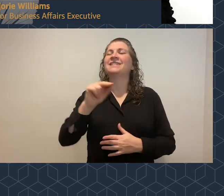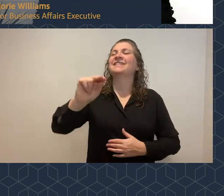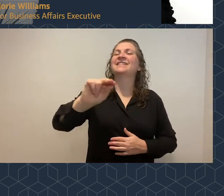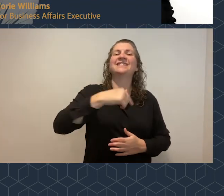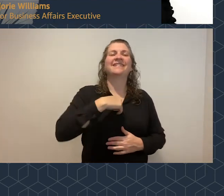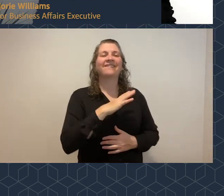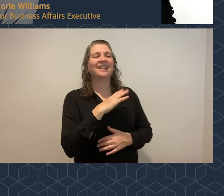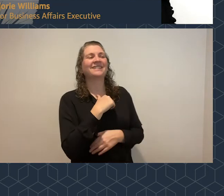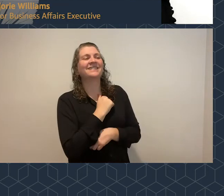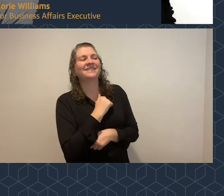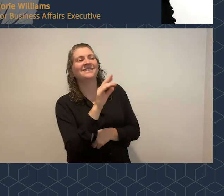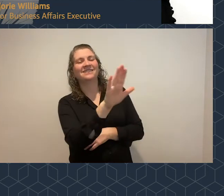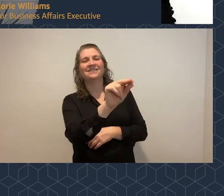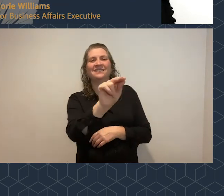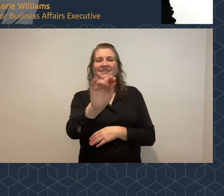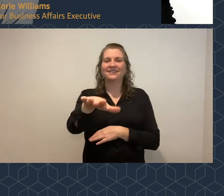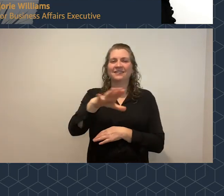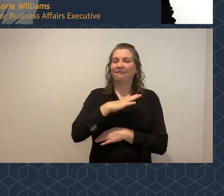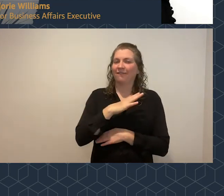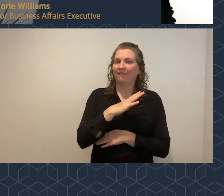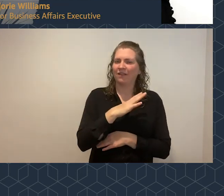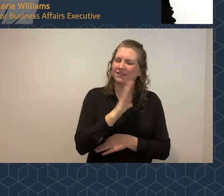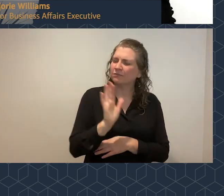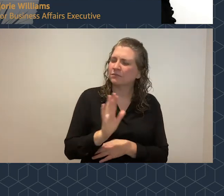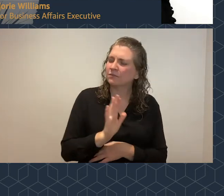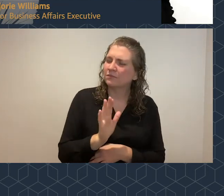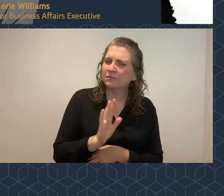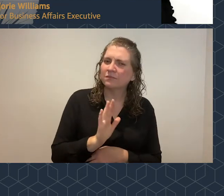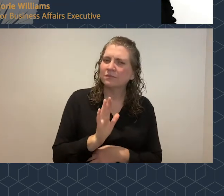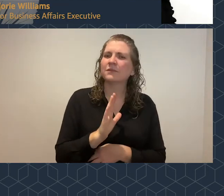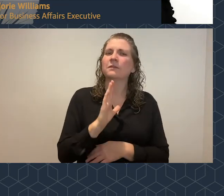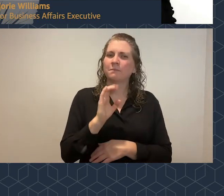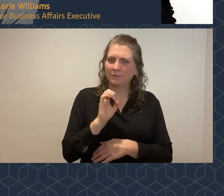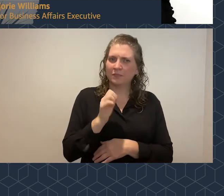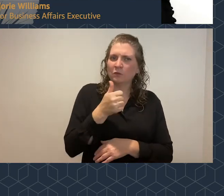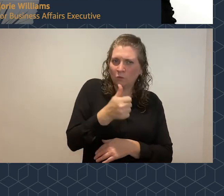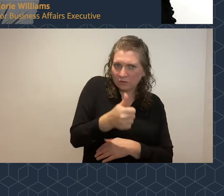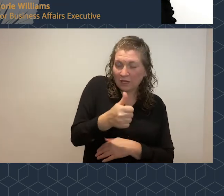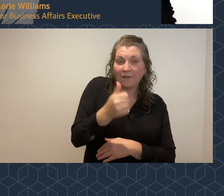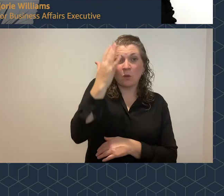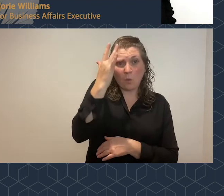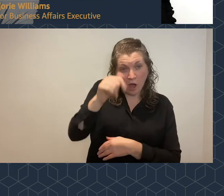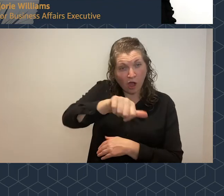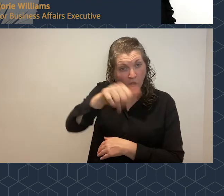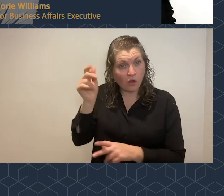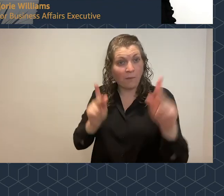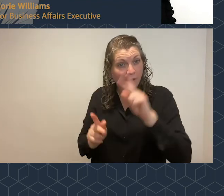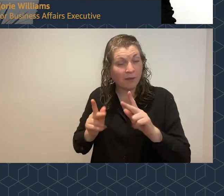more comfortable around myself. And that was it for me.